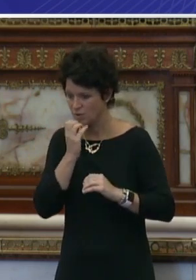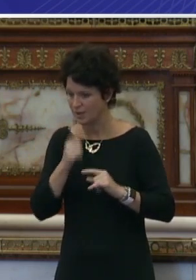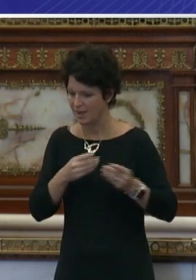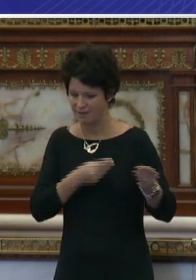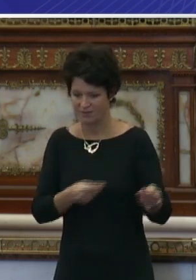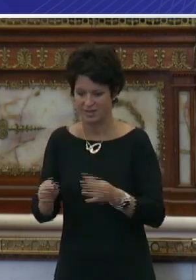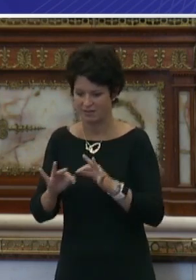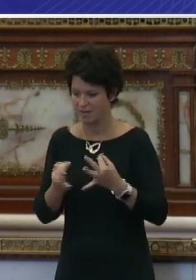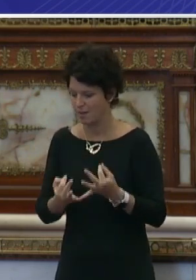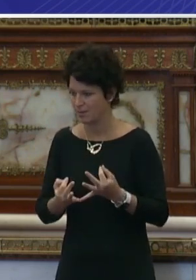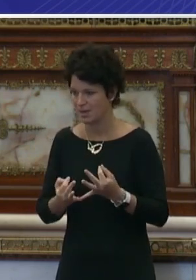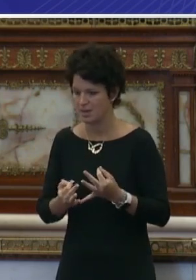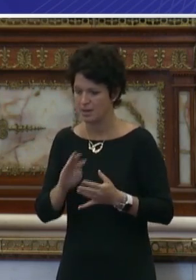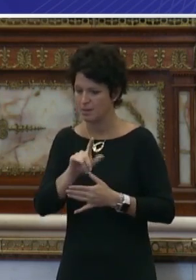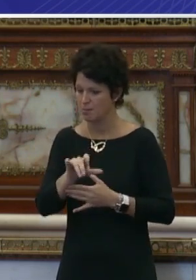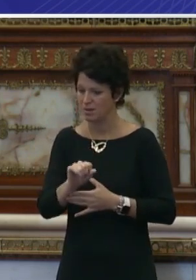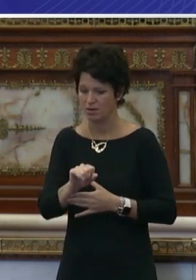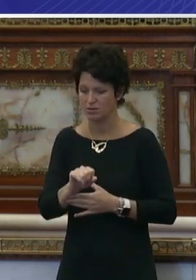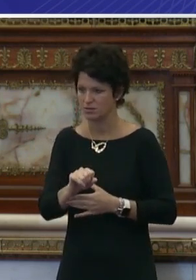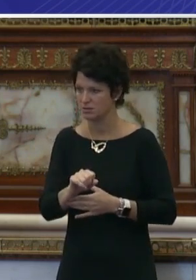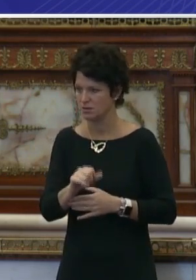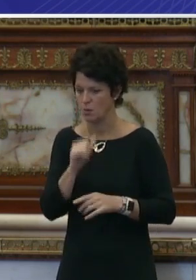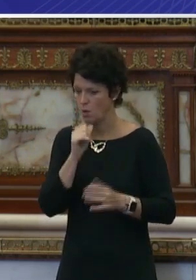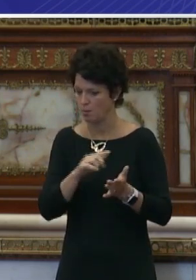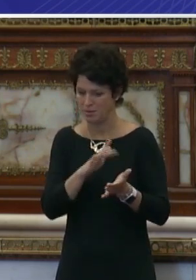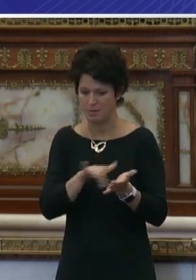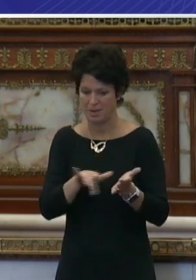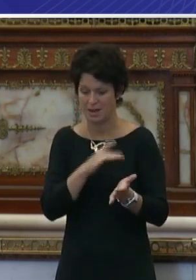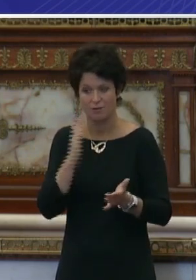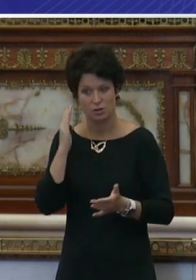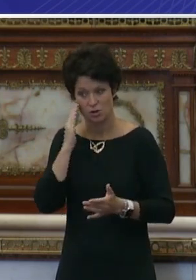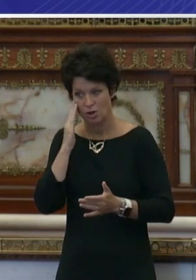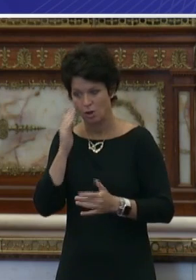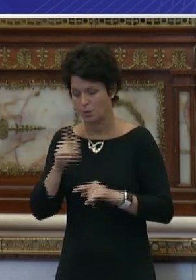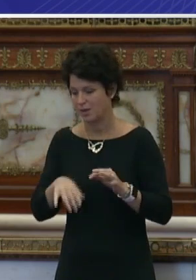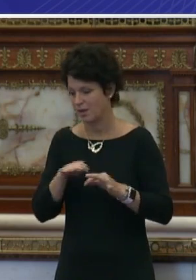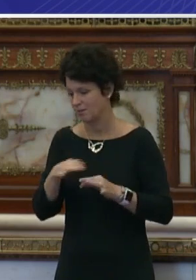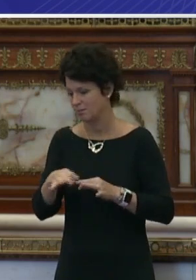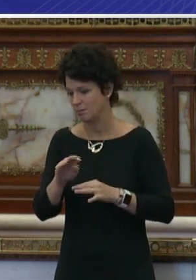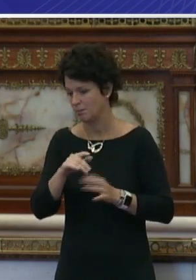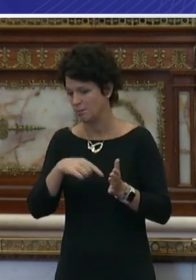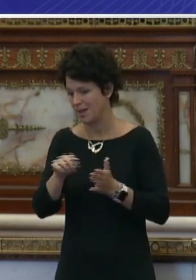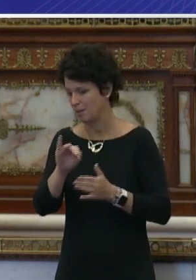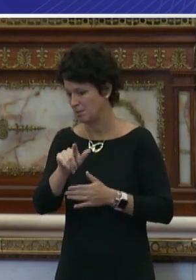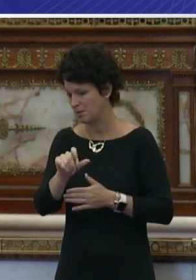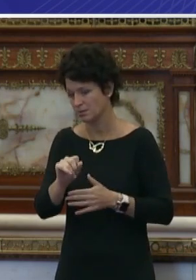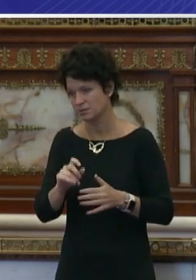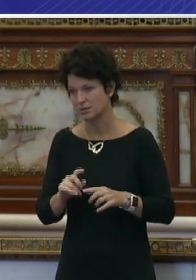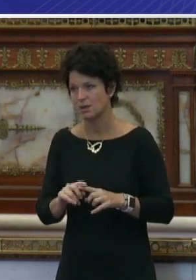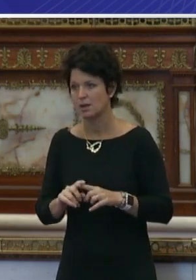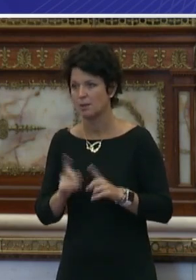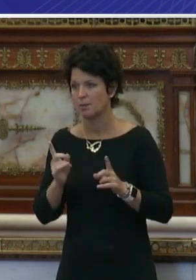to pass your bills off. And they ain't letting us pass no bills off. So I just want to